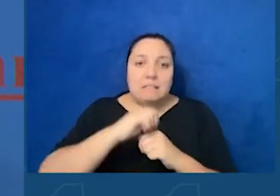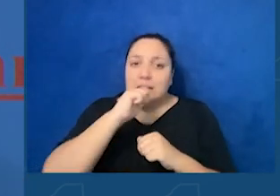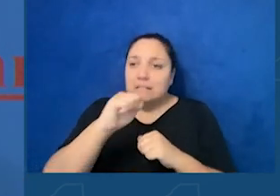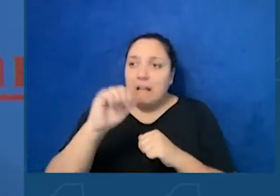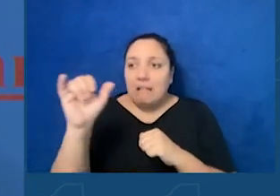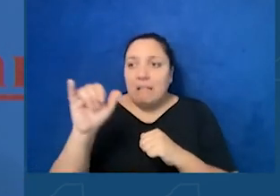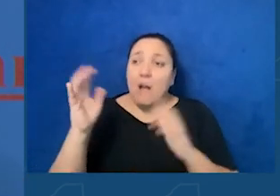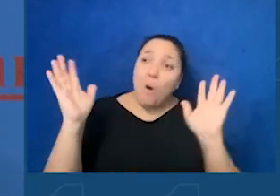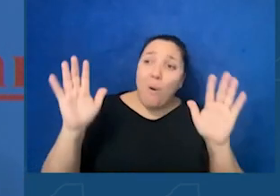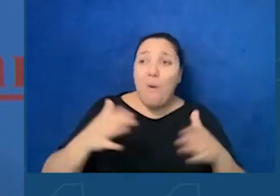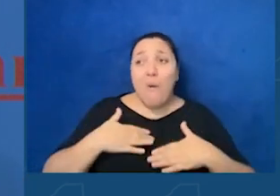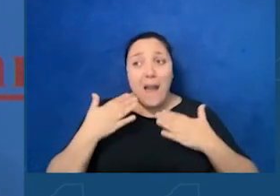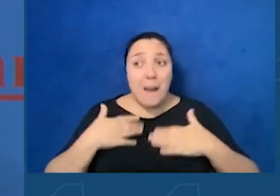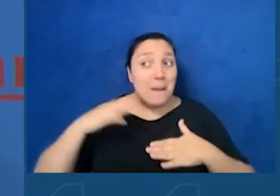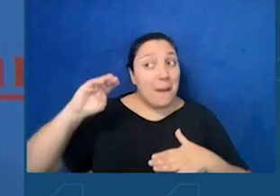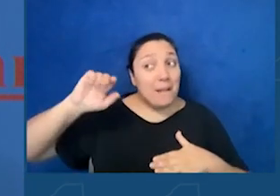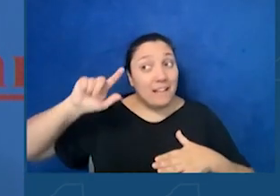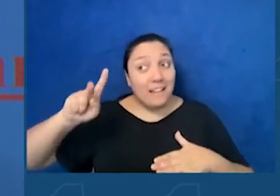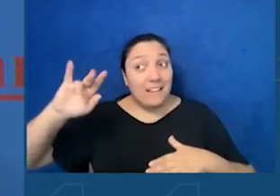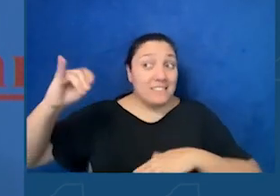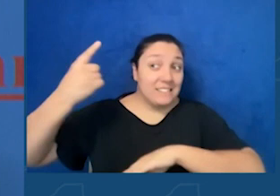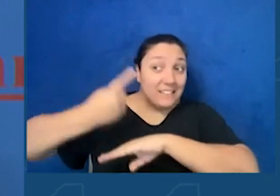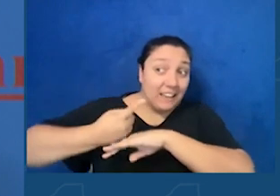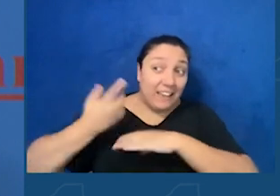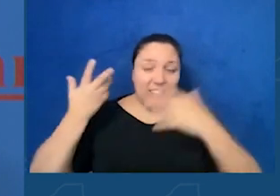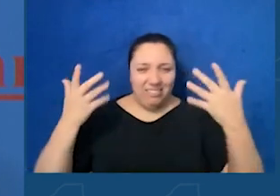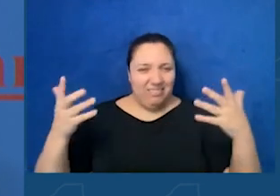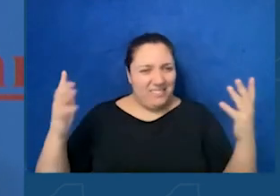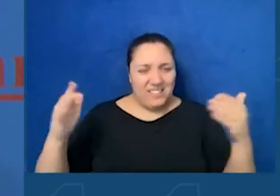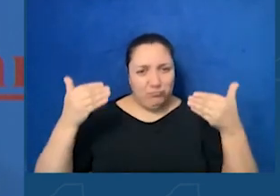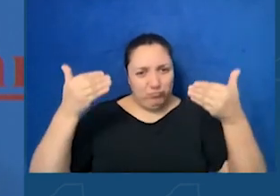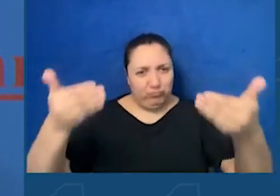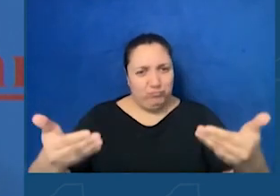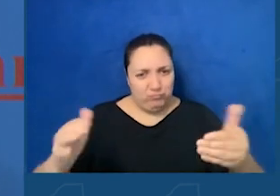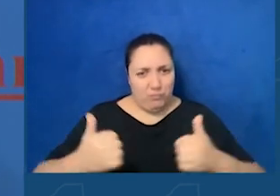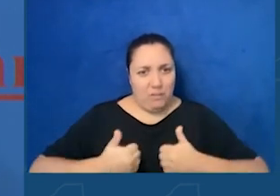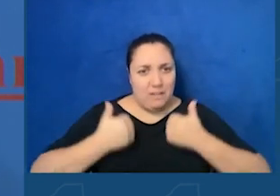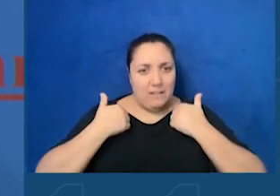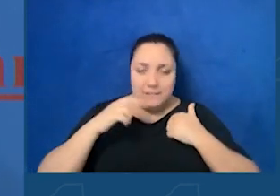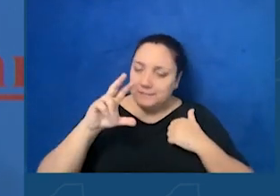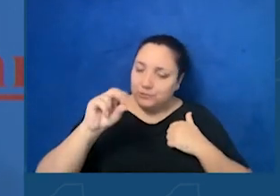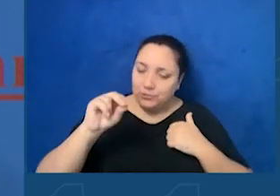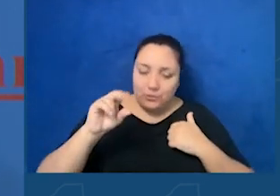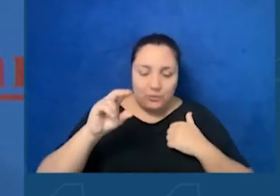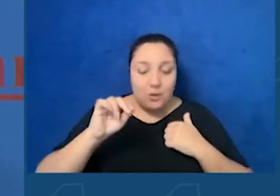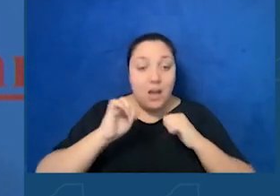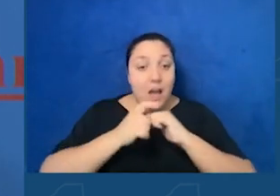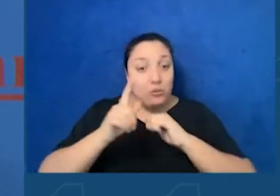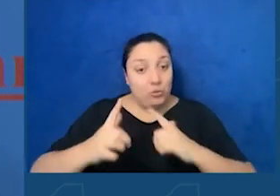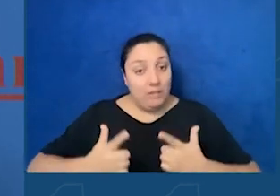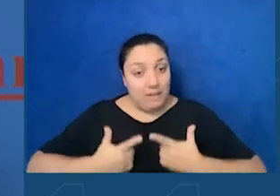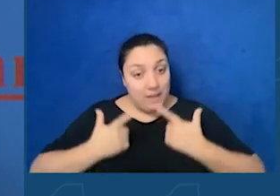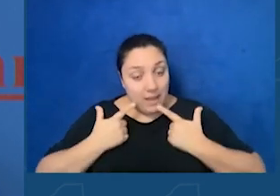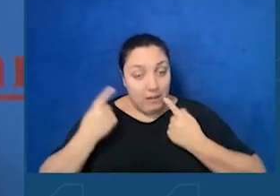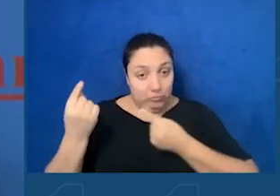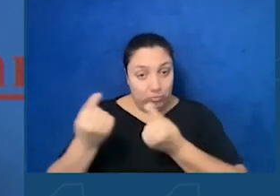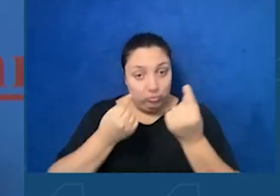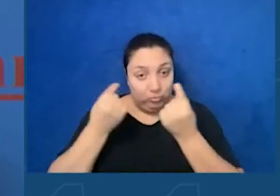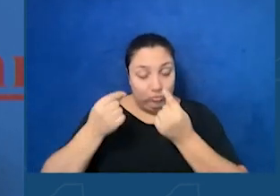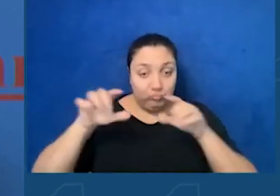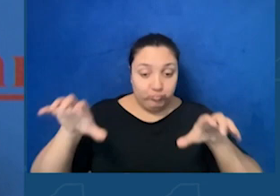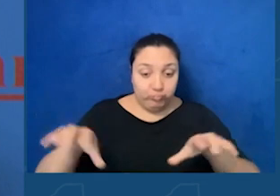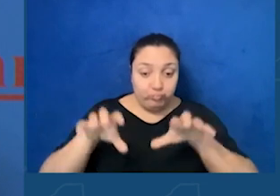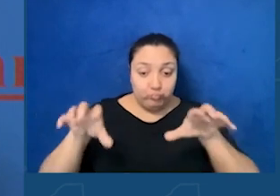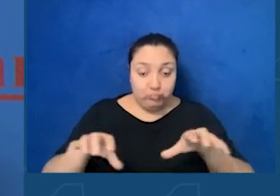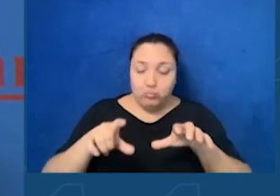lives. How do you live the lessons, the teachings, the inspiration of Dr. King every single day?